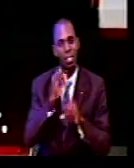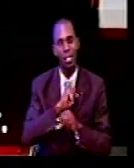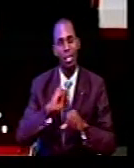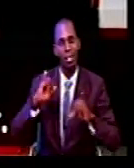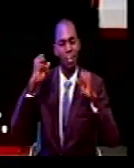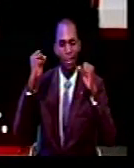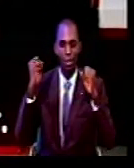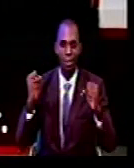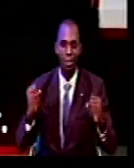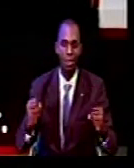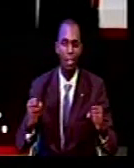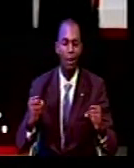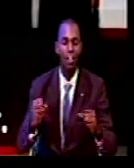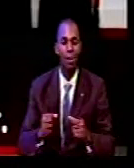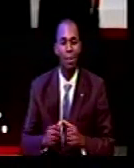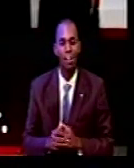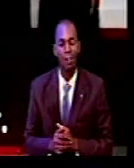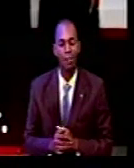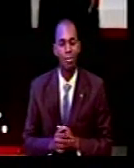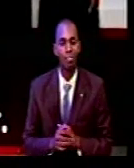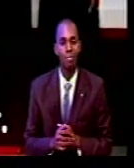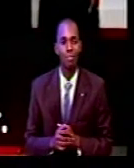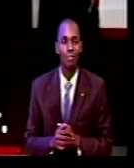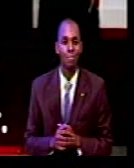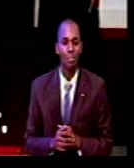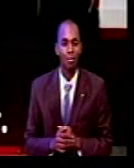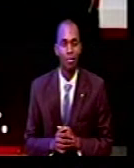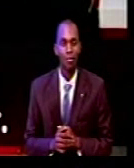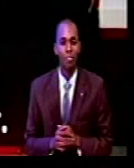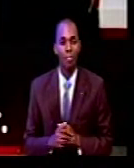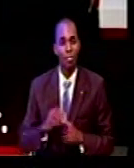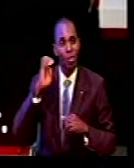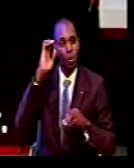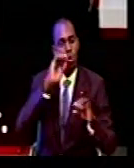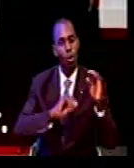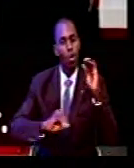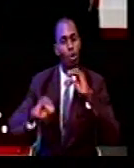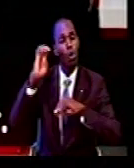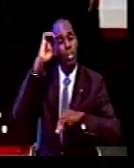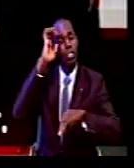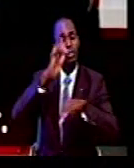will bring me out to His safe